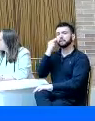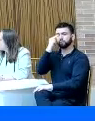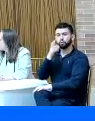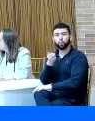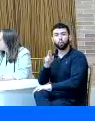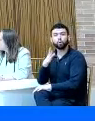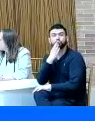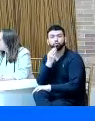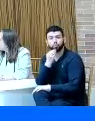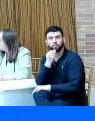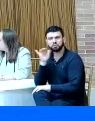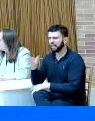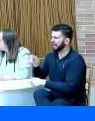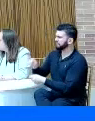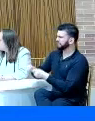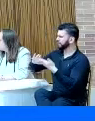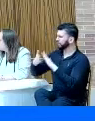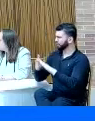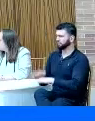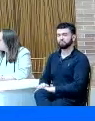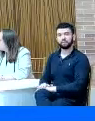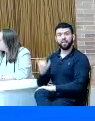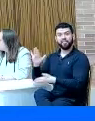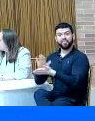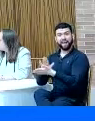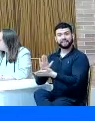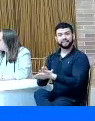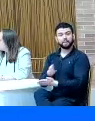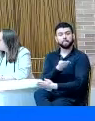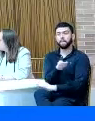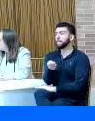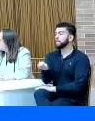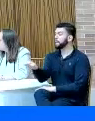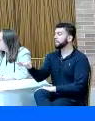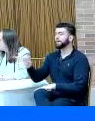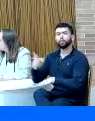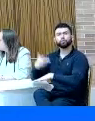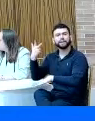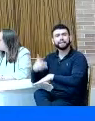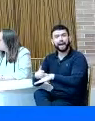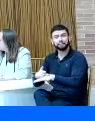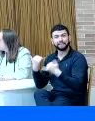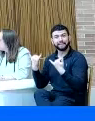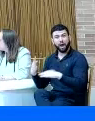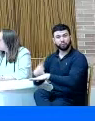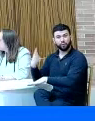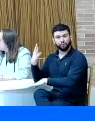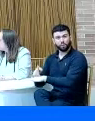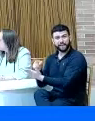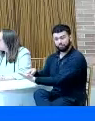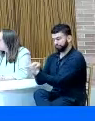that Community this deed had been passed around for three times this was the fourth time of the